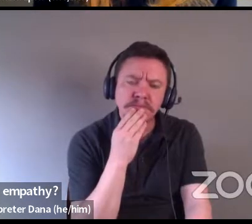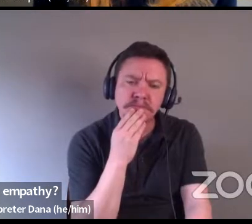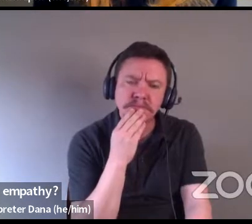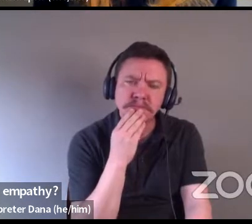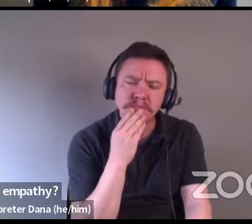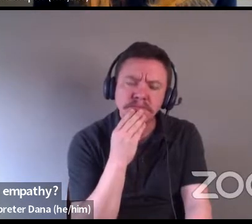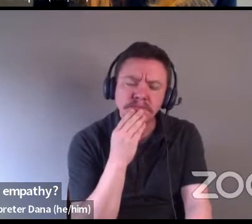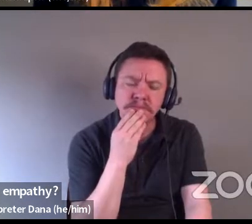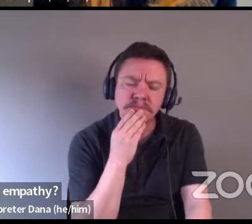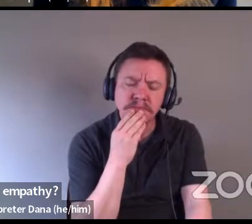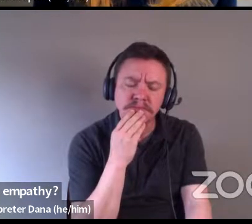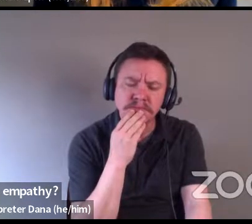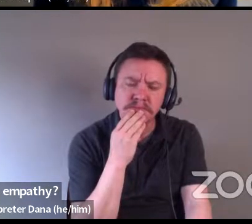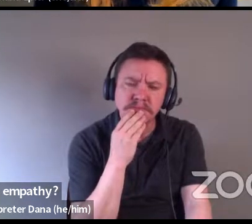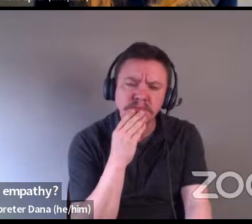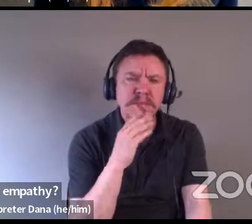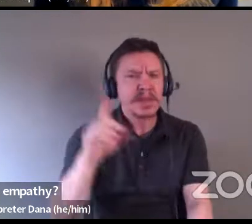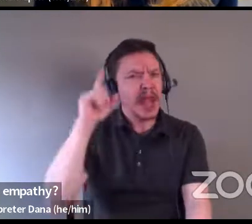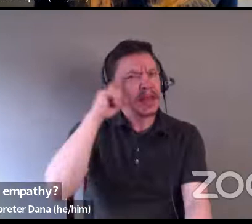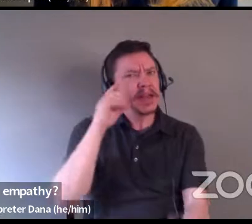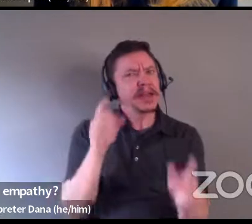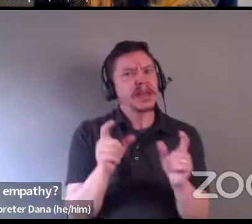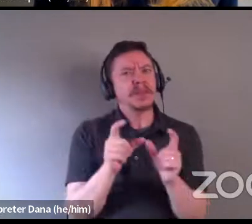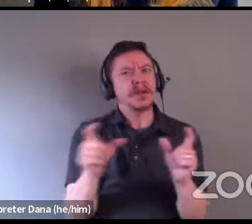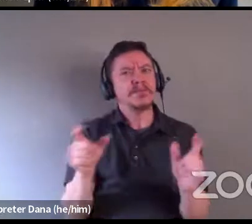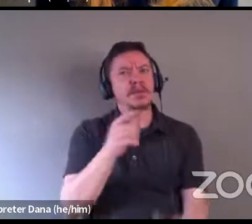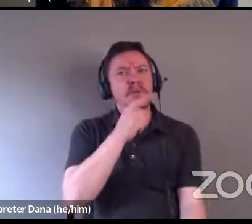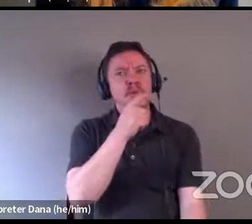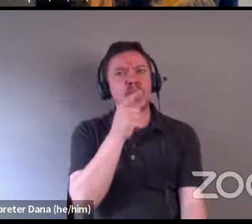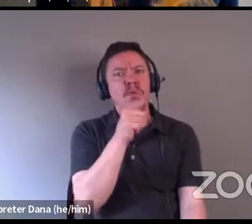I think it's people who